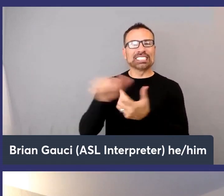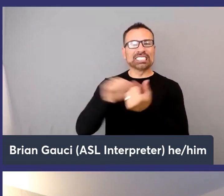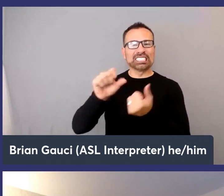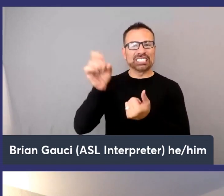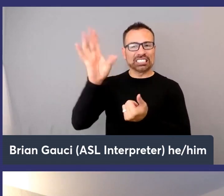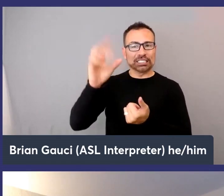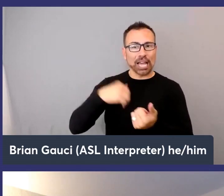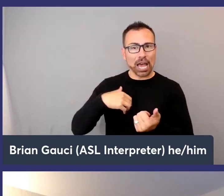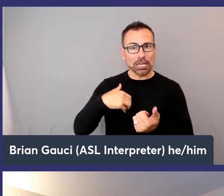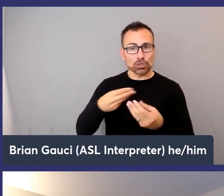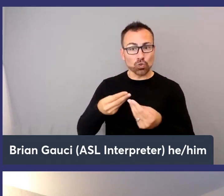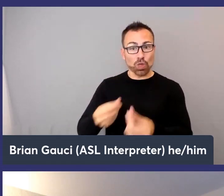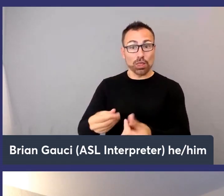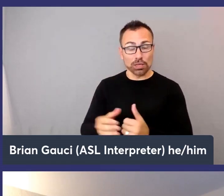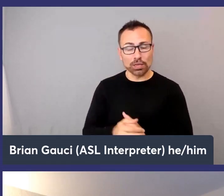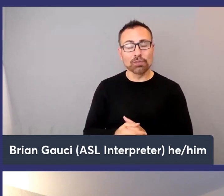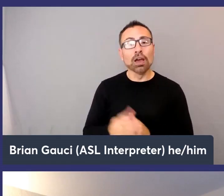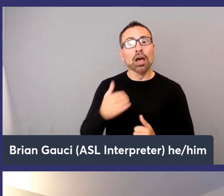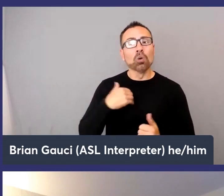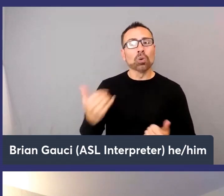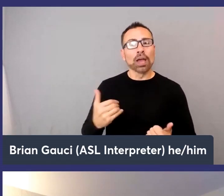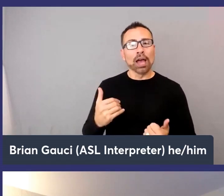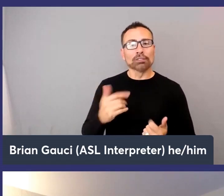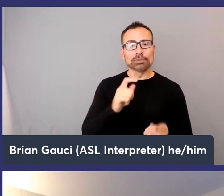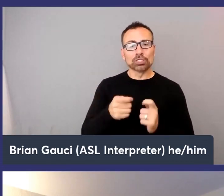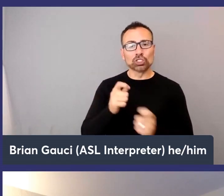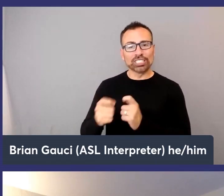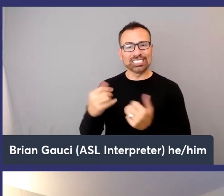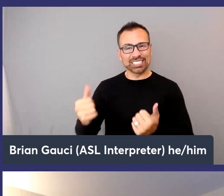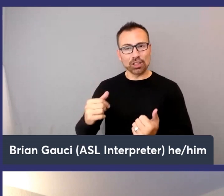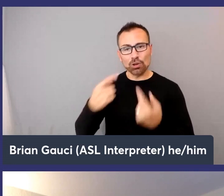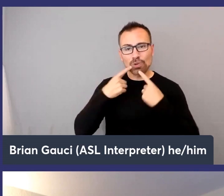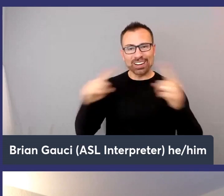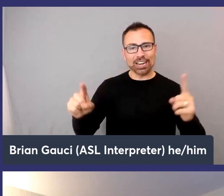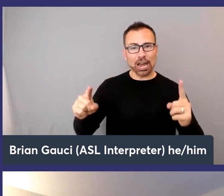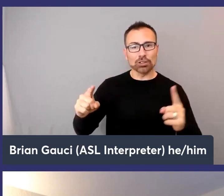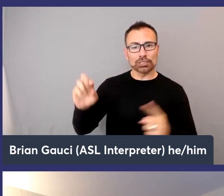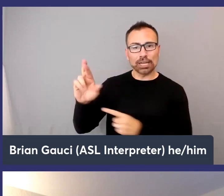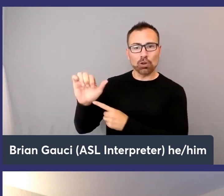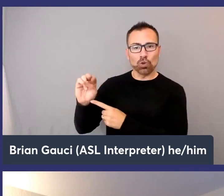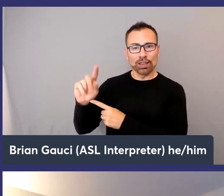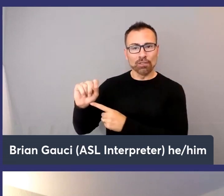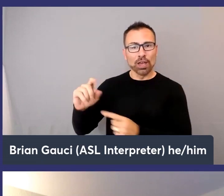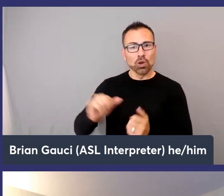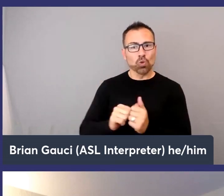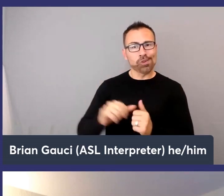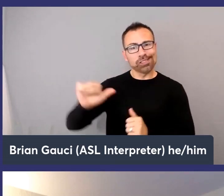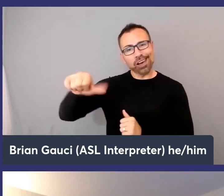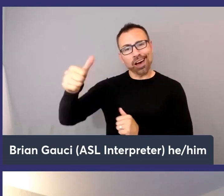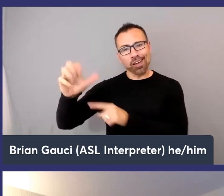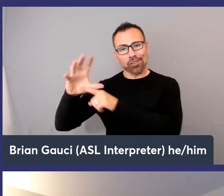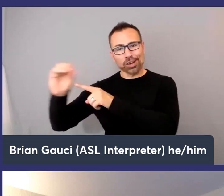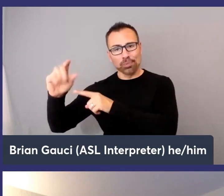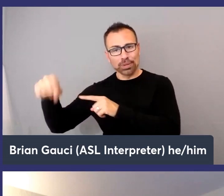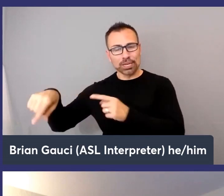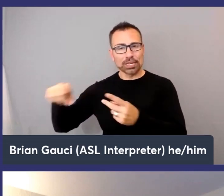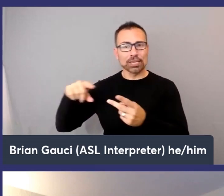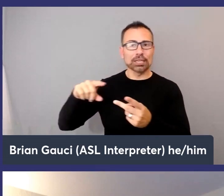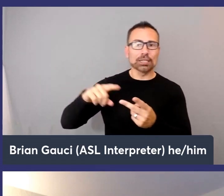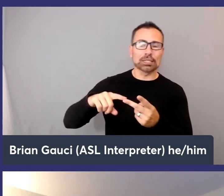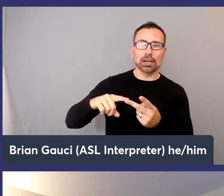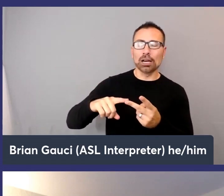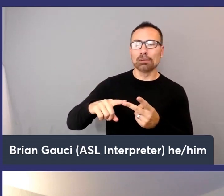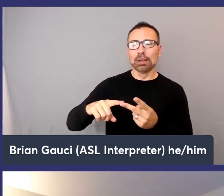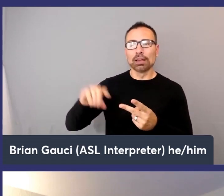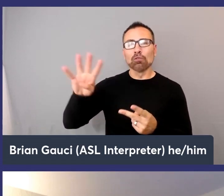announced at reInvent with third-party providers and open source providers like Foursquare, for example, so that we can put those points of